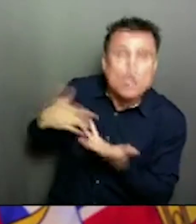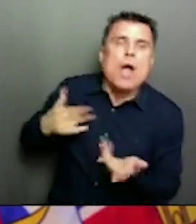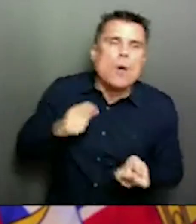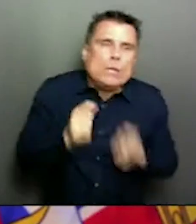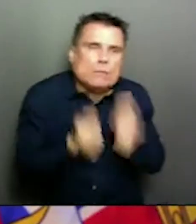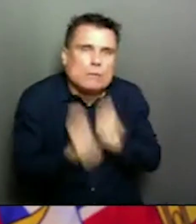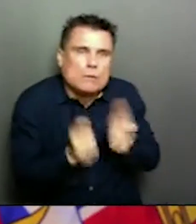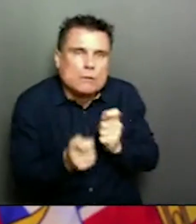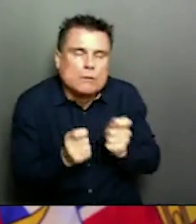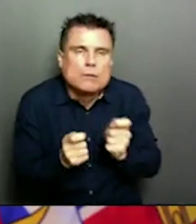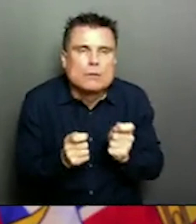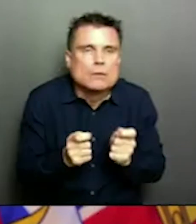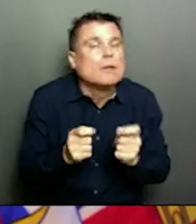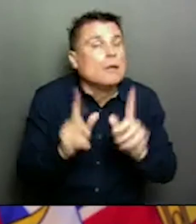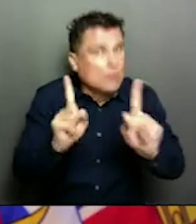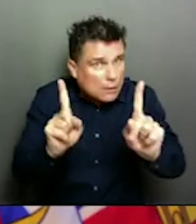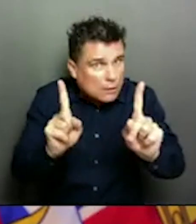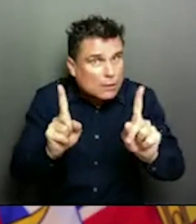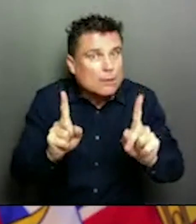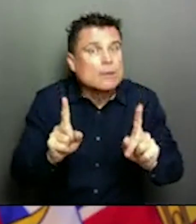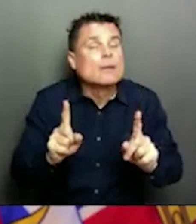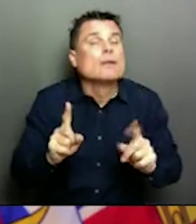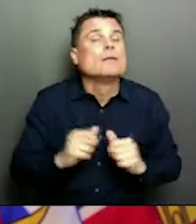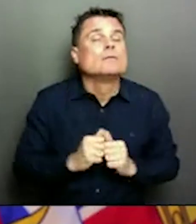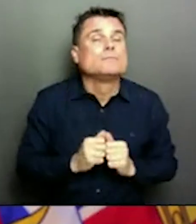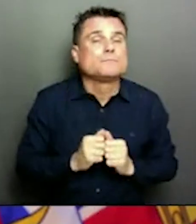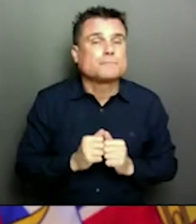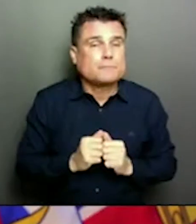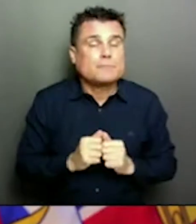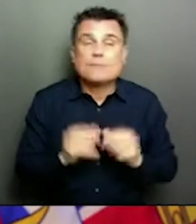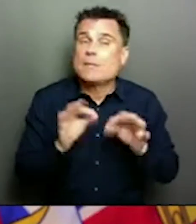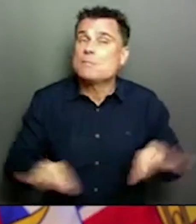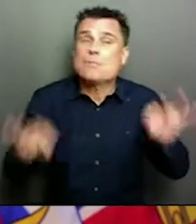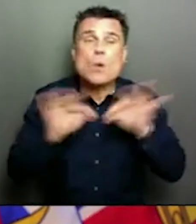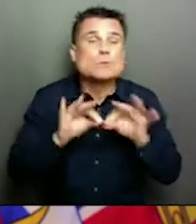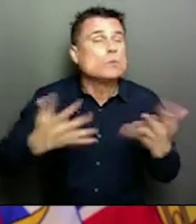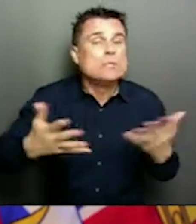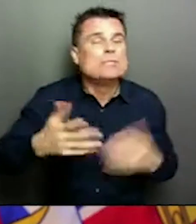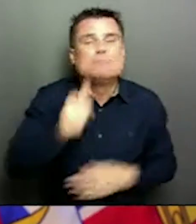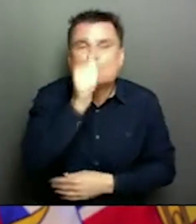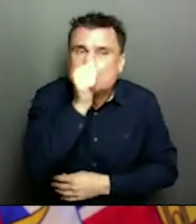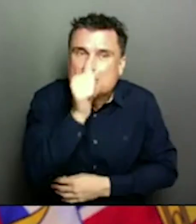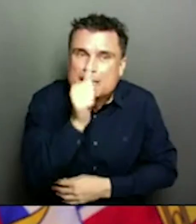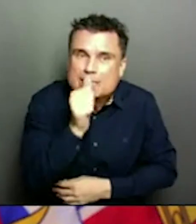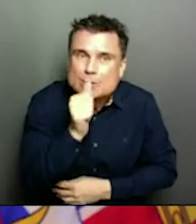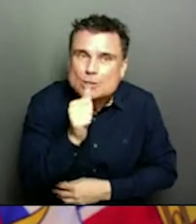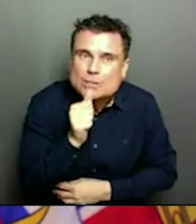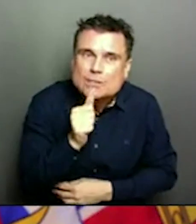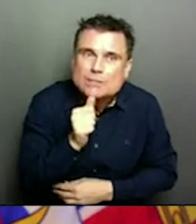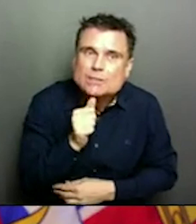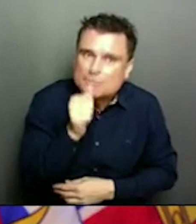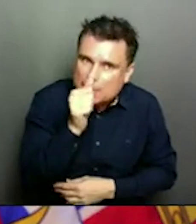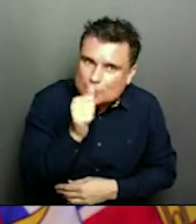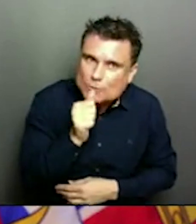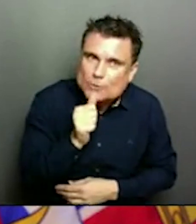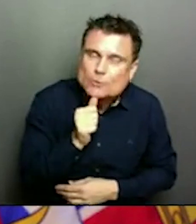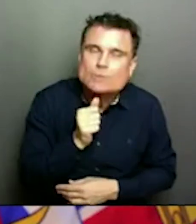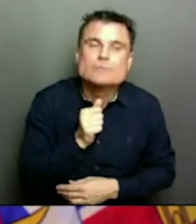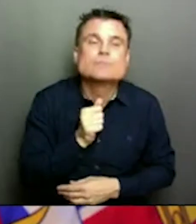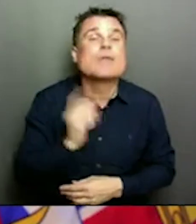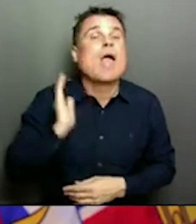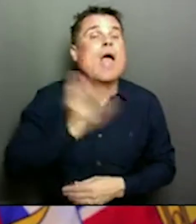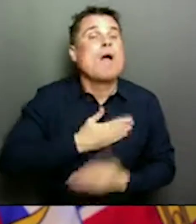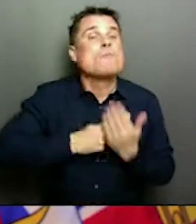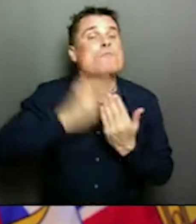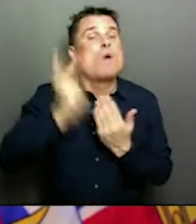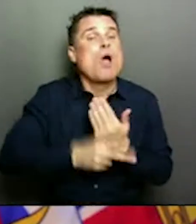all need to be patient. The sequence for the immunization that we have in BC has been carefully considered